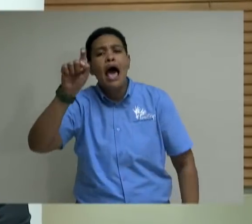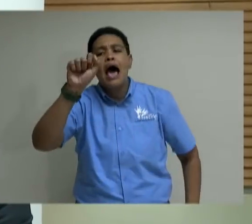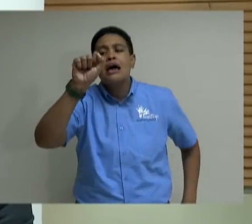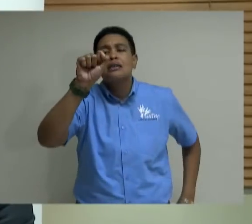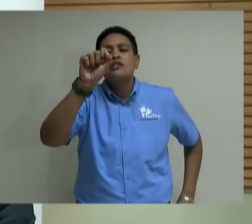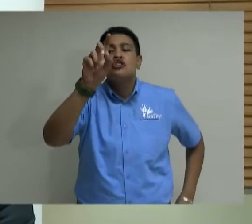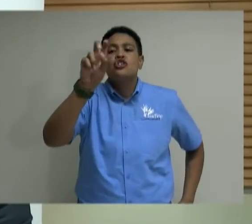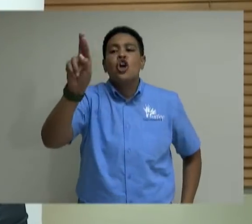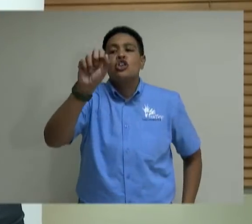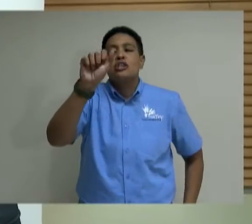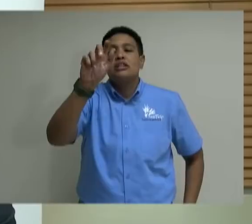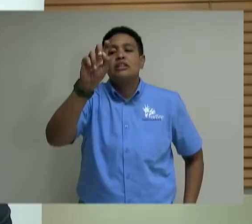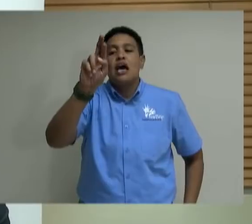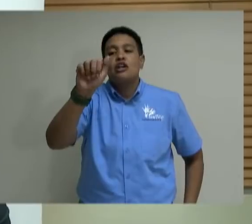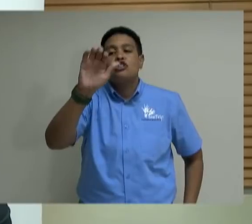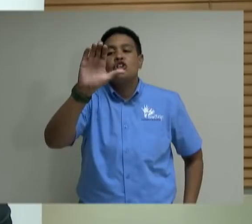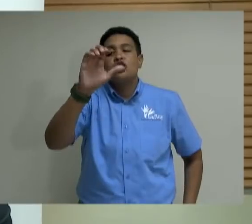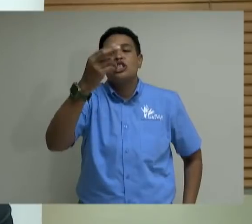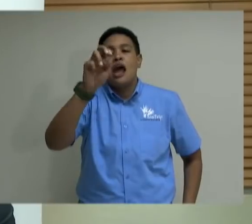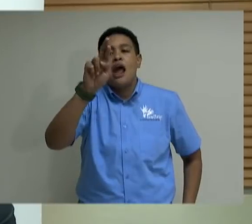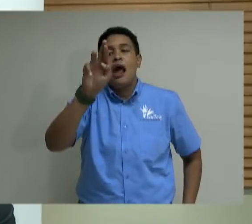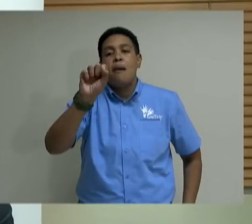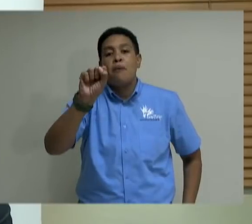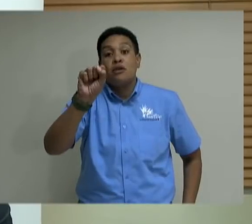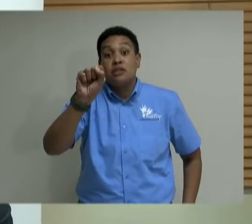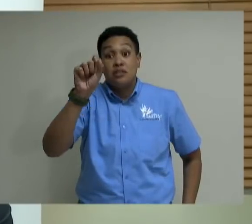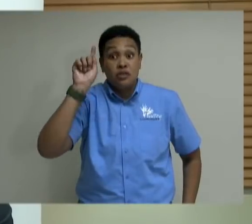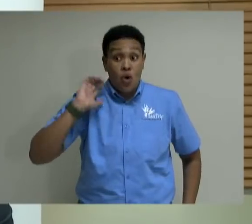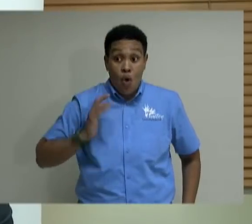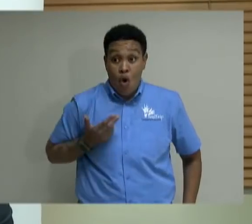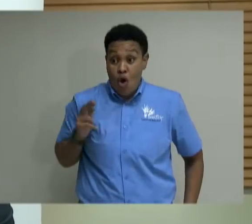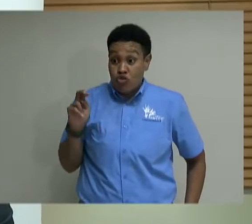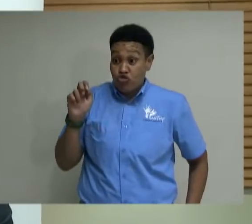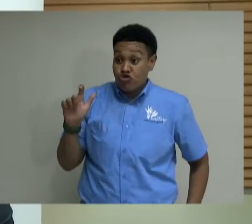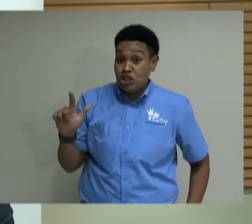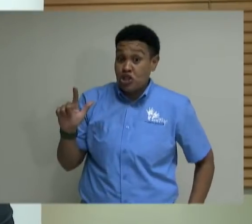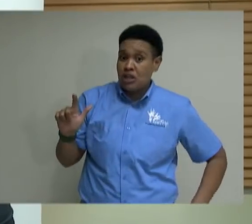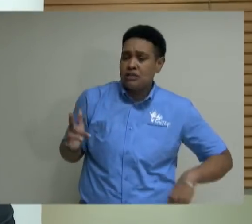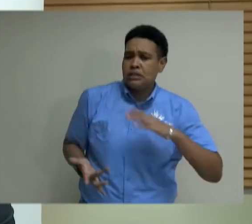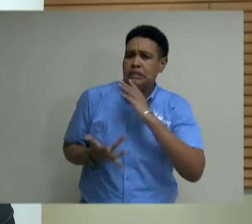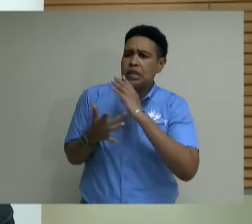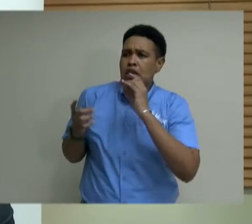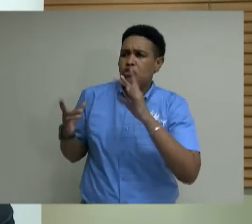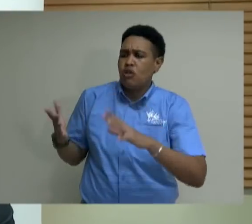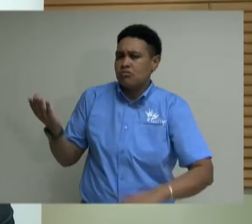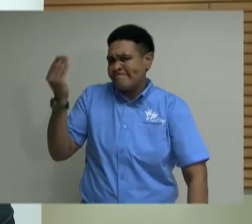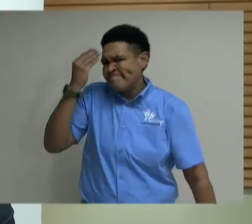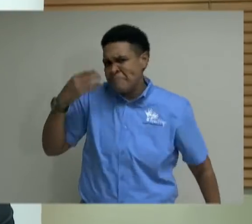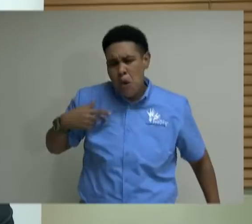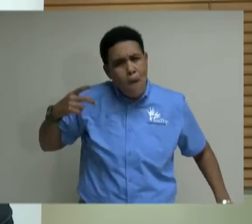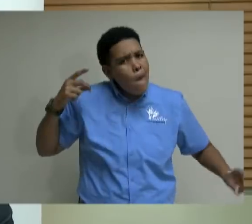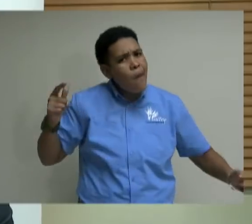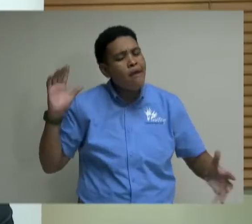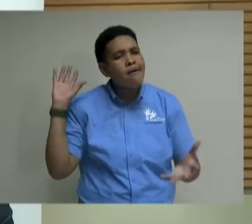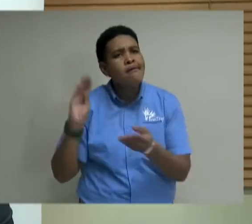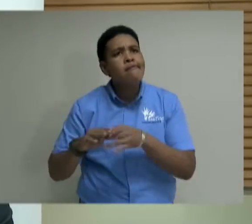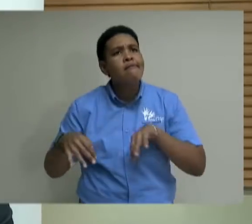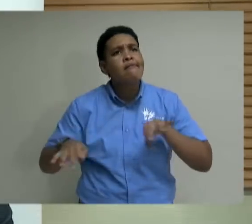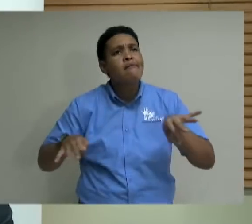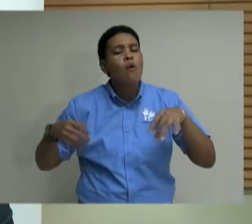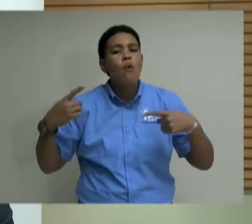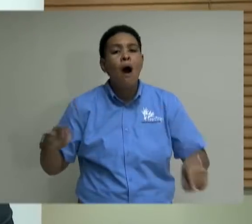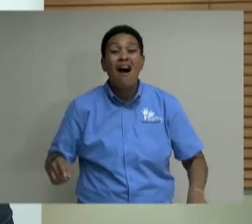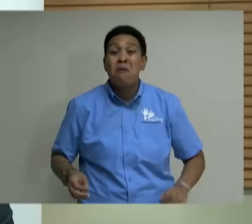our Regional Technical Director, for a very quick overview as to what is happening in this region. This has been the most active region